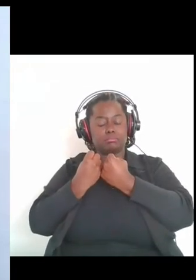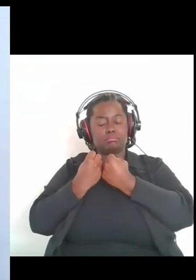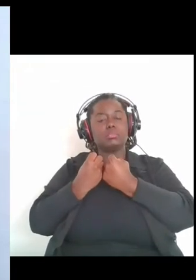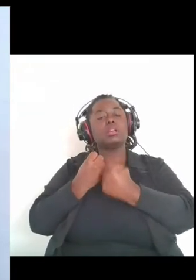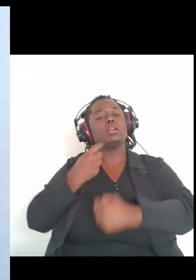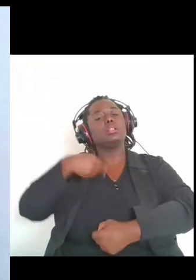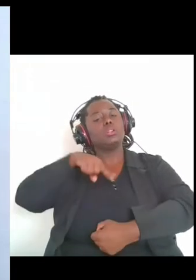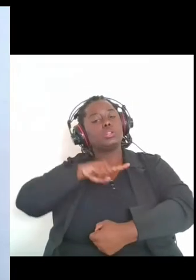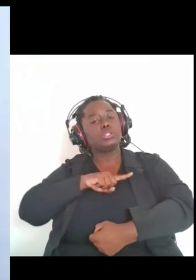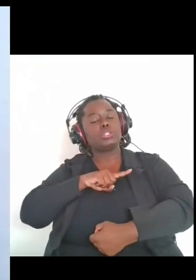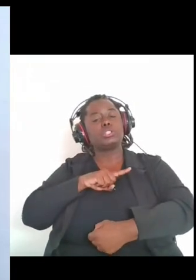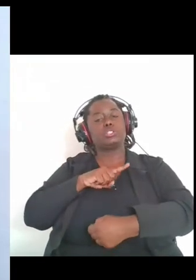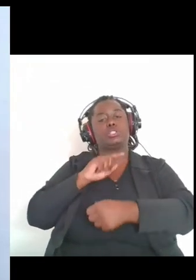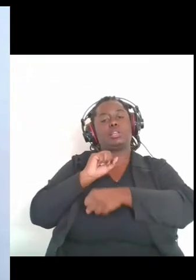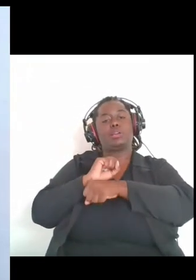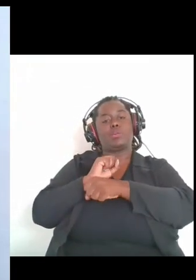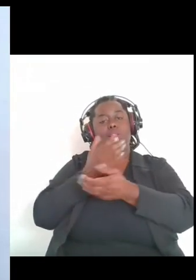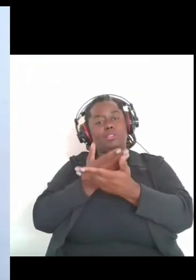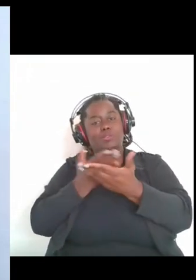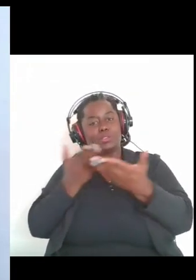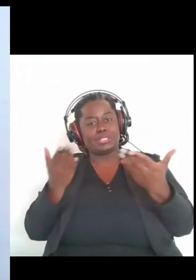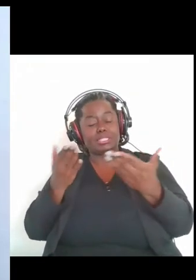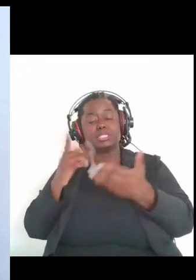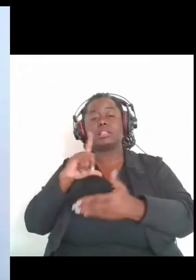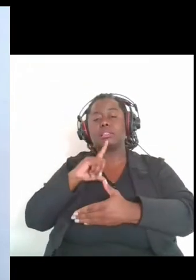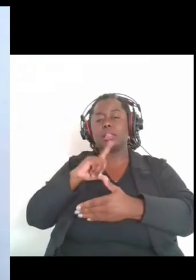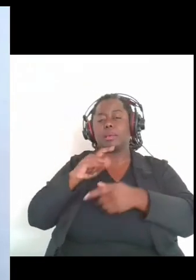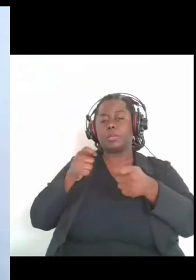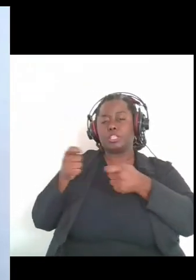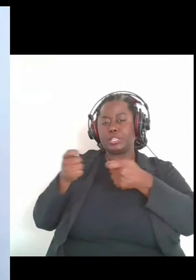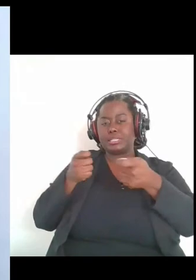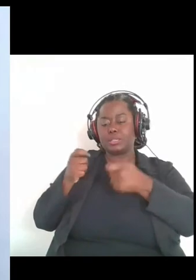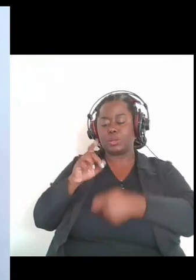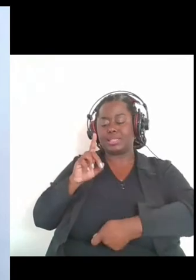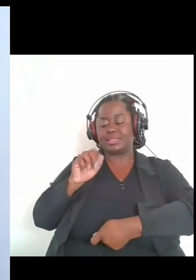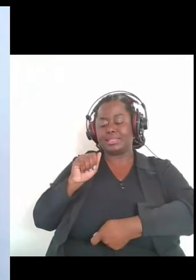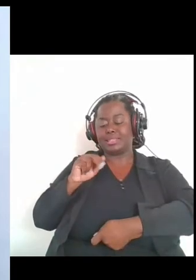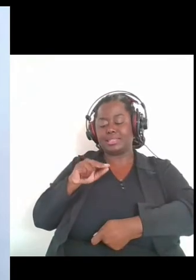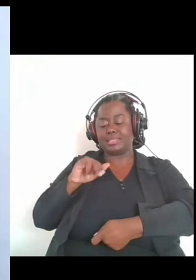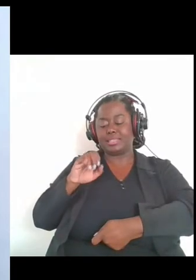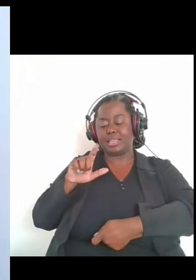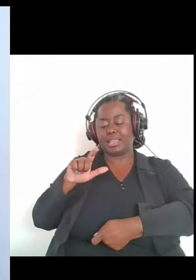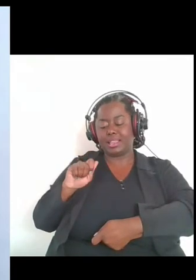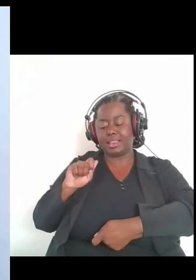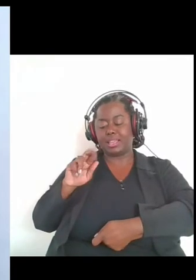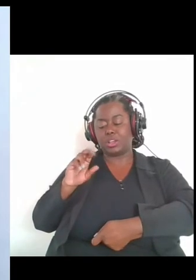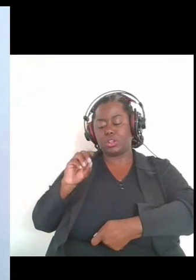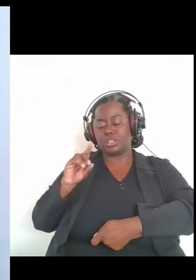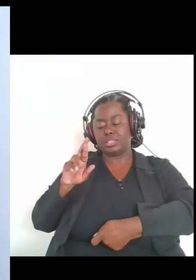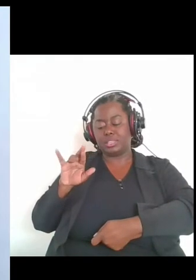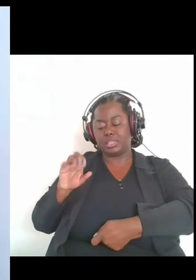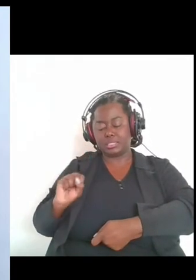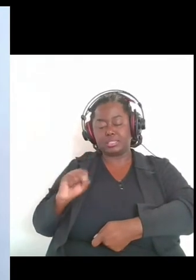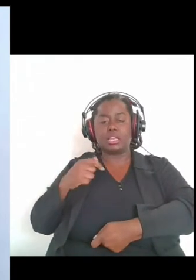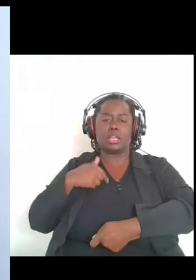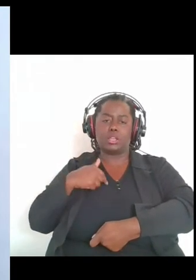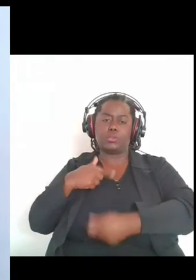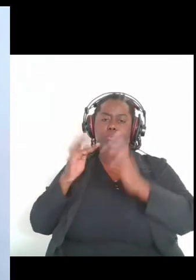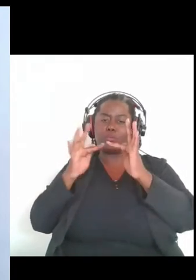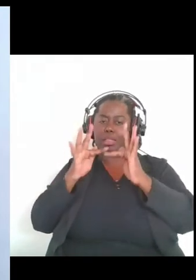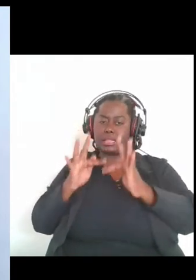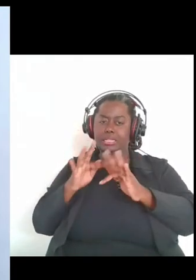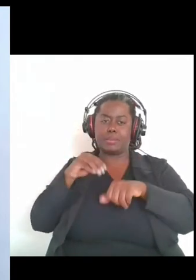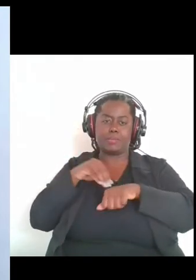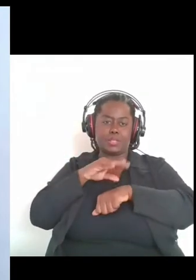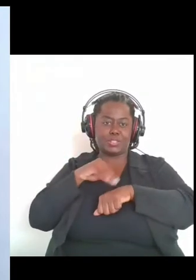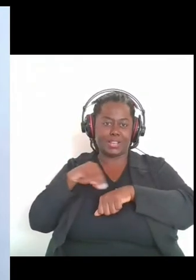round table discussion with uve brazan and zetto metabani mediated by Daniela Rodriguez I'm very happy that I was